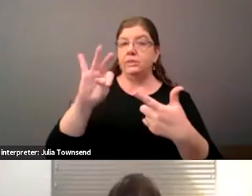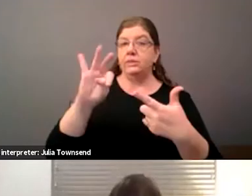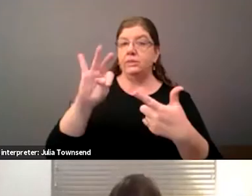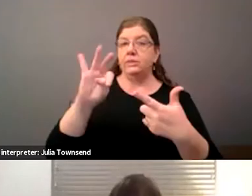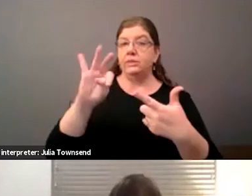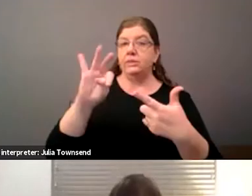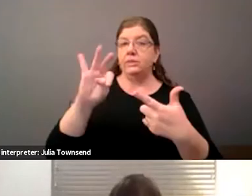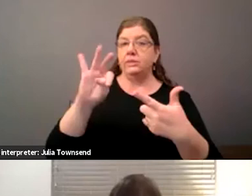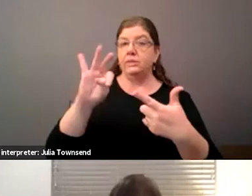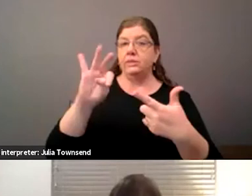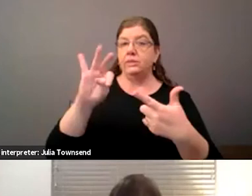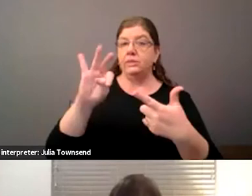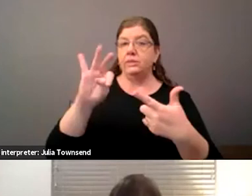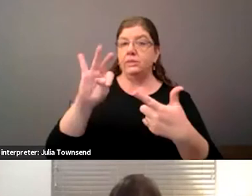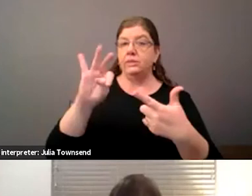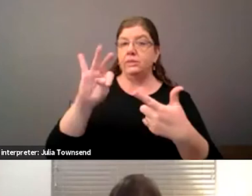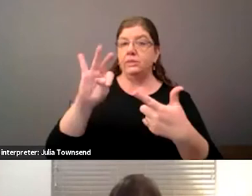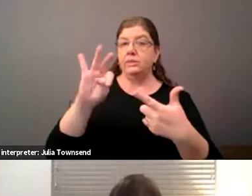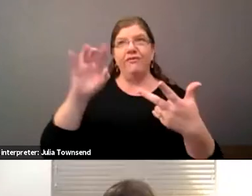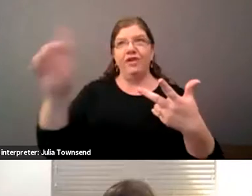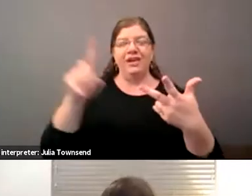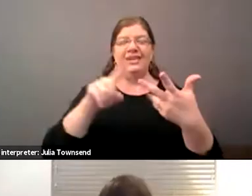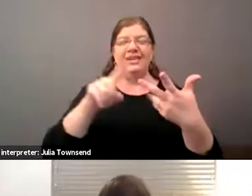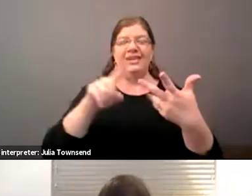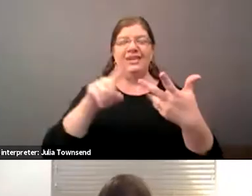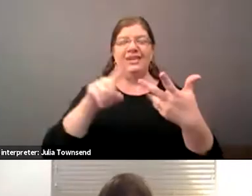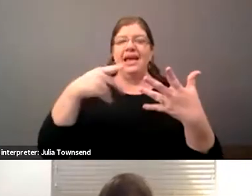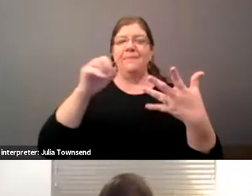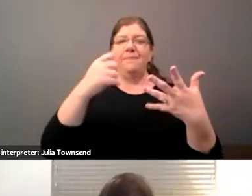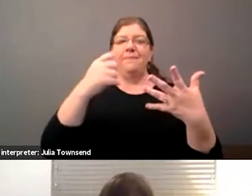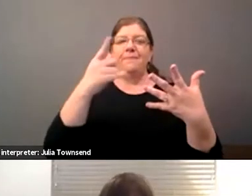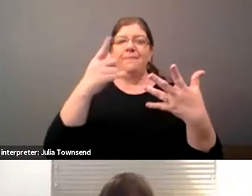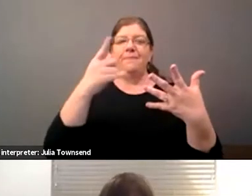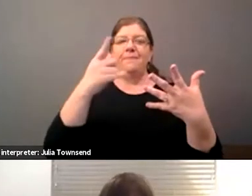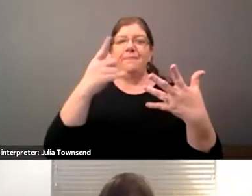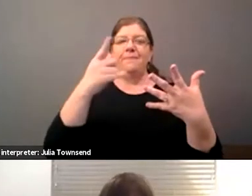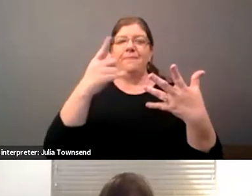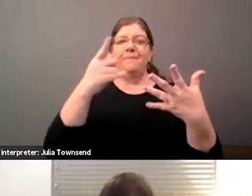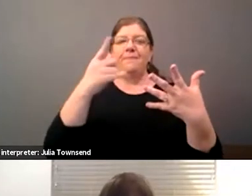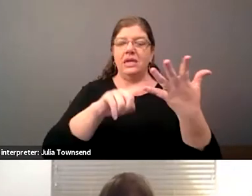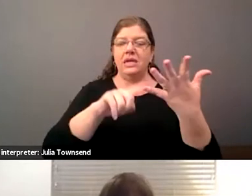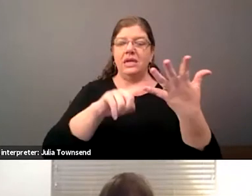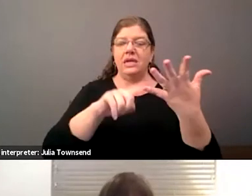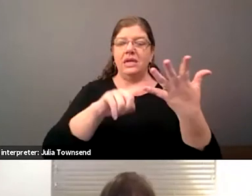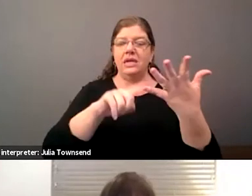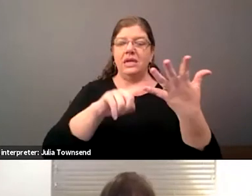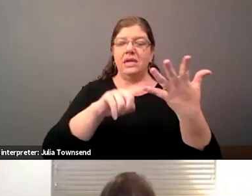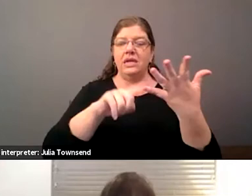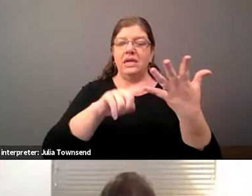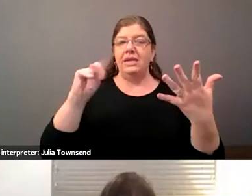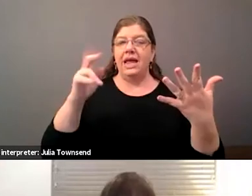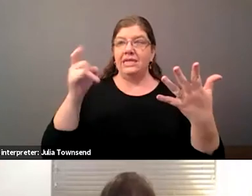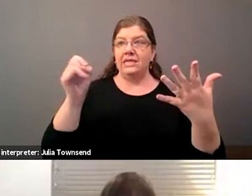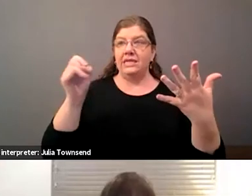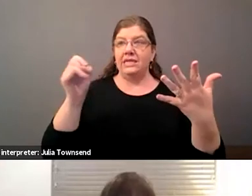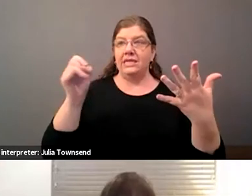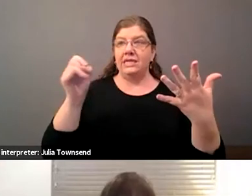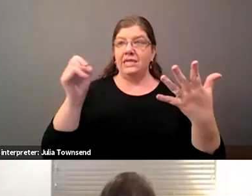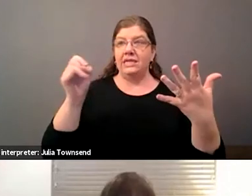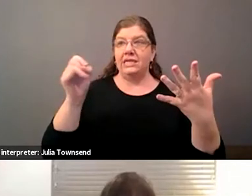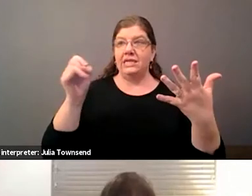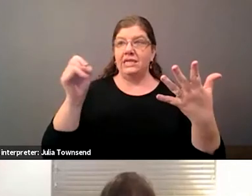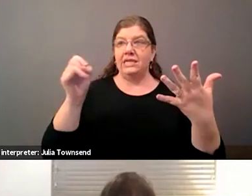crawford peggy wilson audrey nem zigger linda bonnet